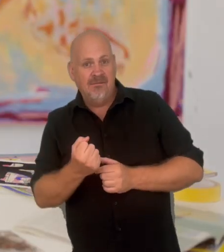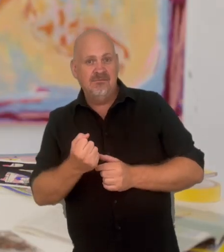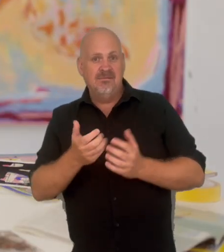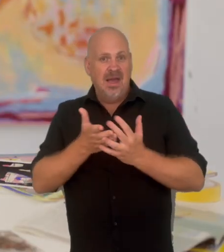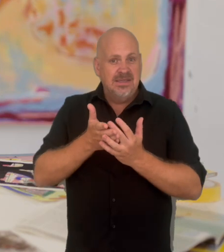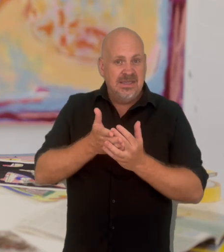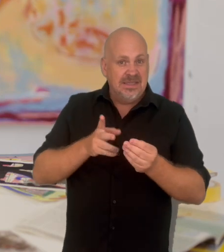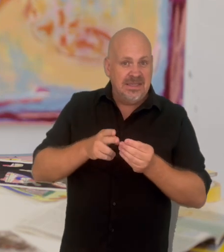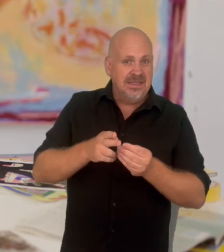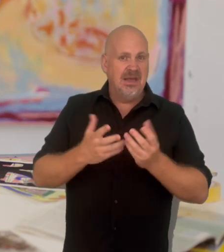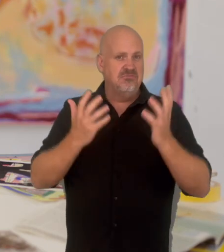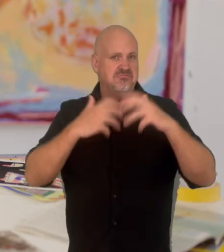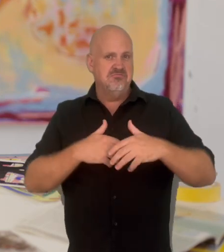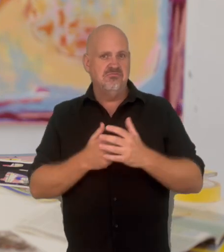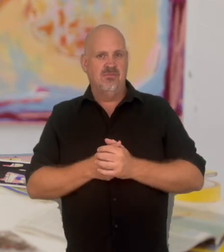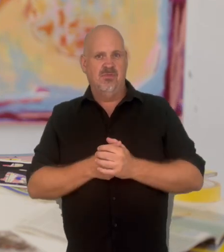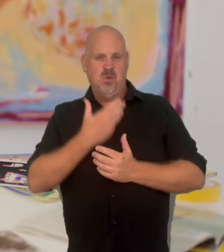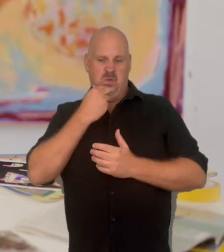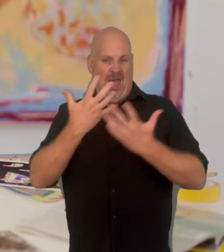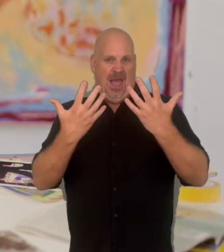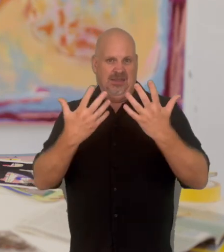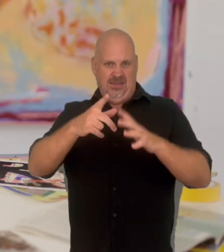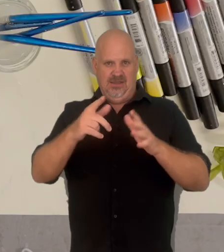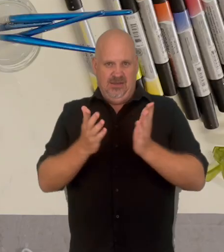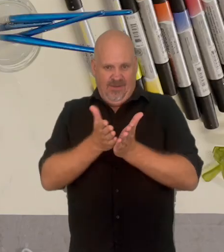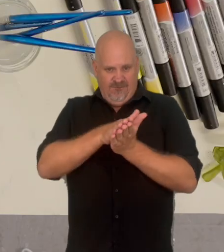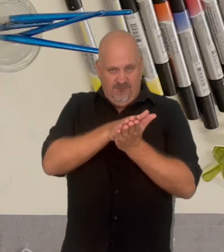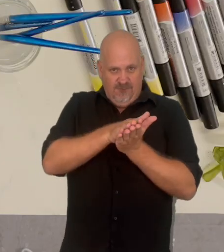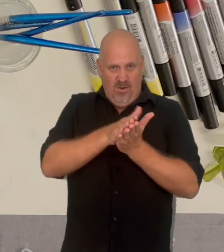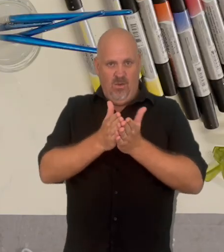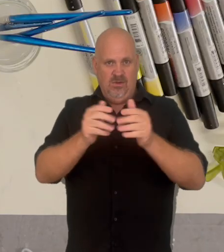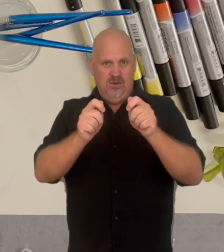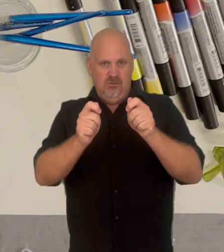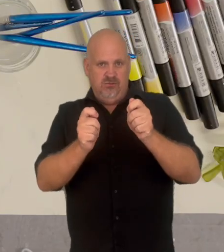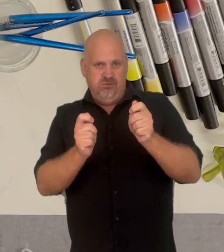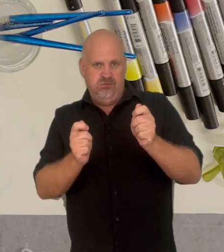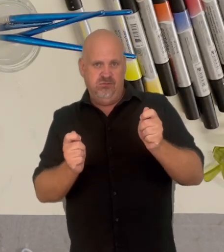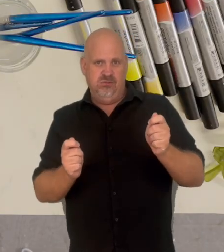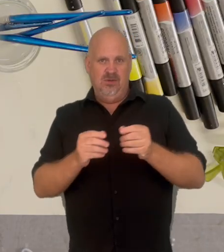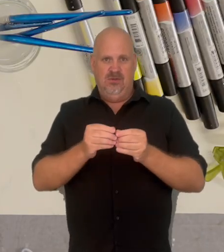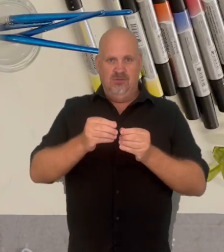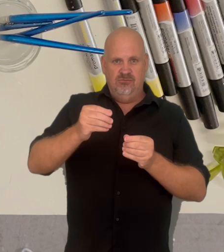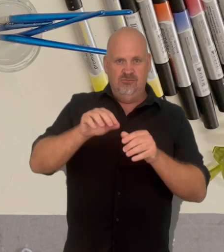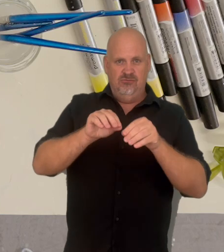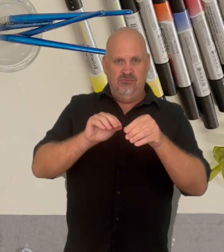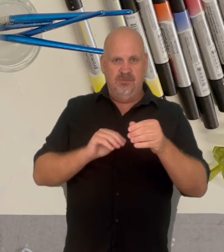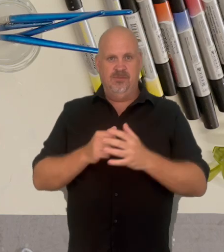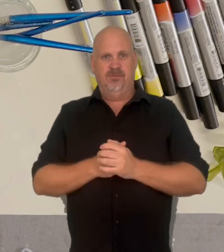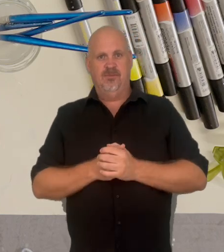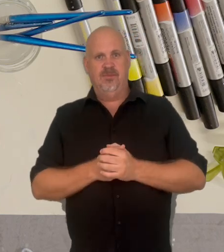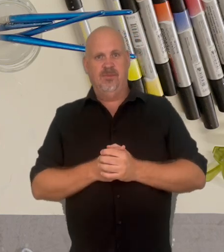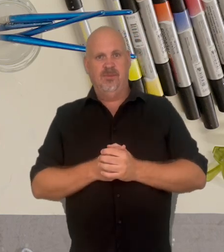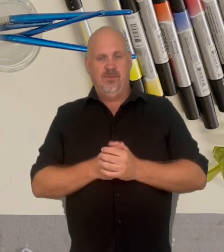You can just use your hands and rip it out with your hands. These images are just going to help us start the